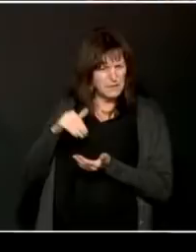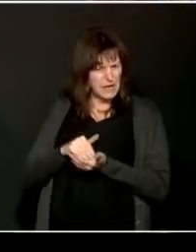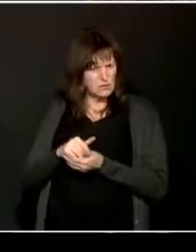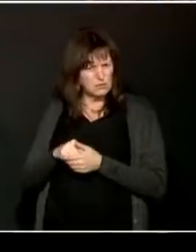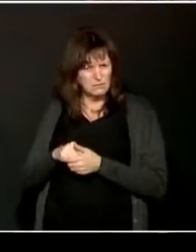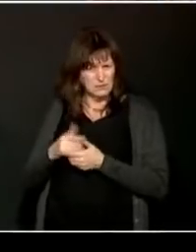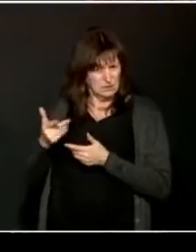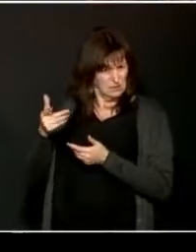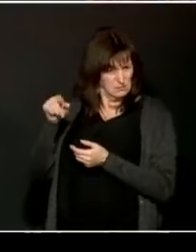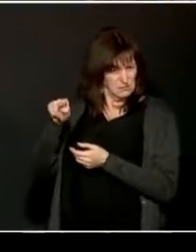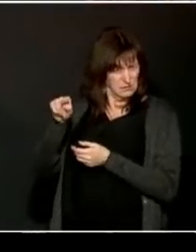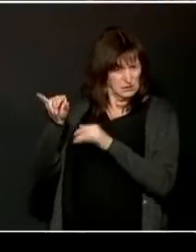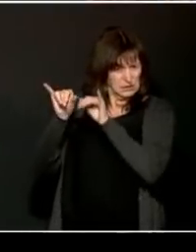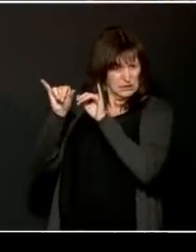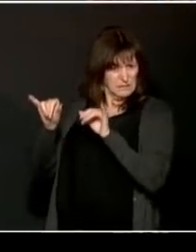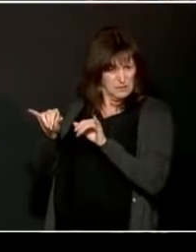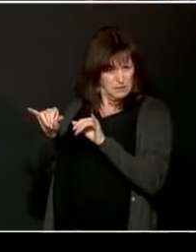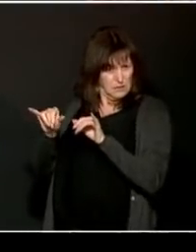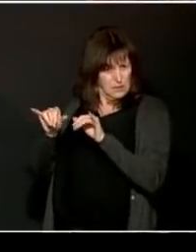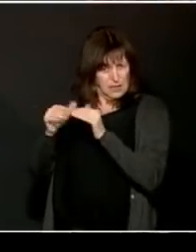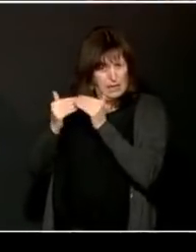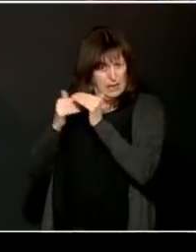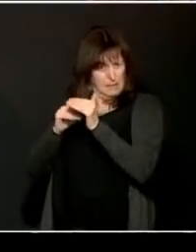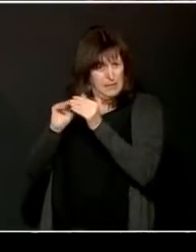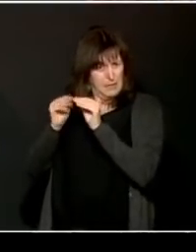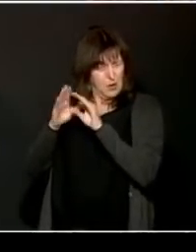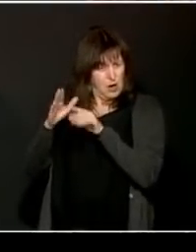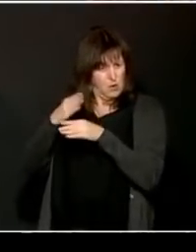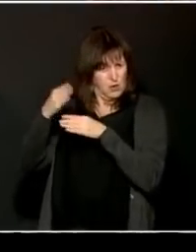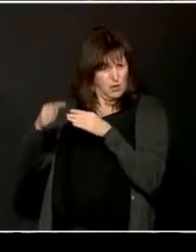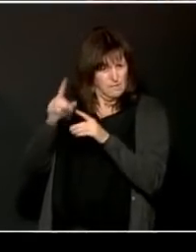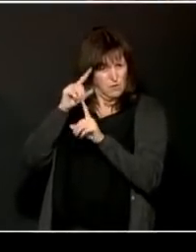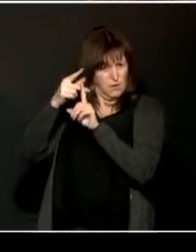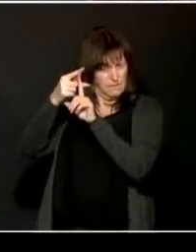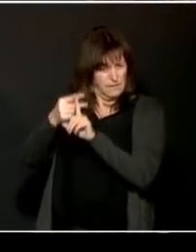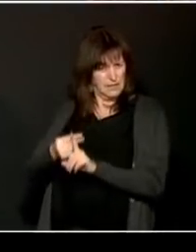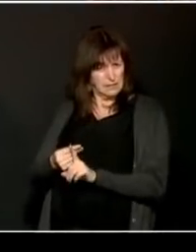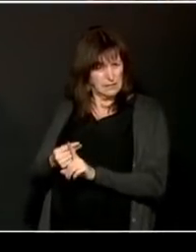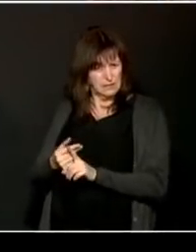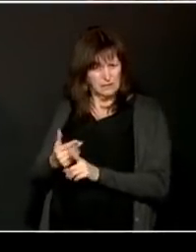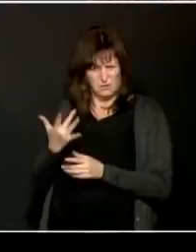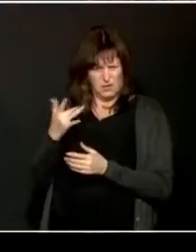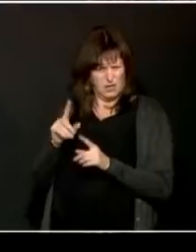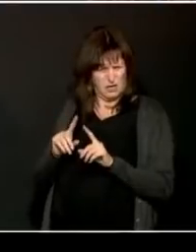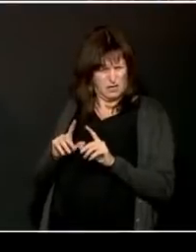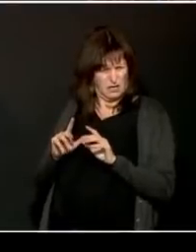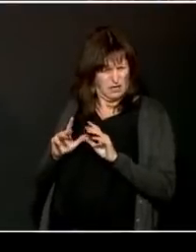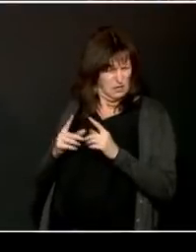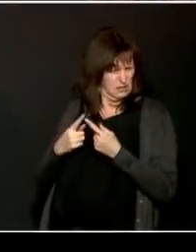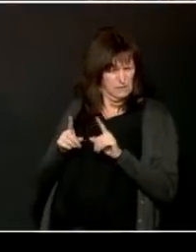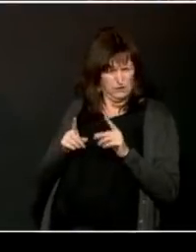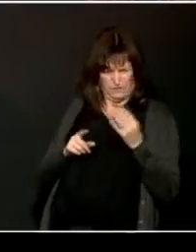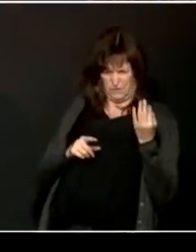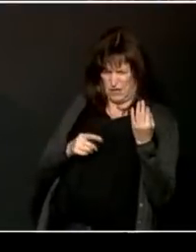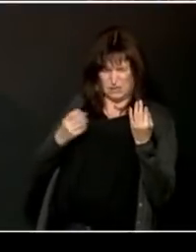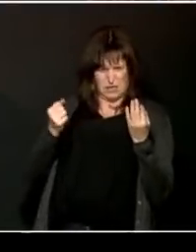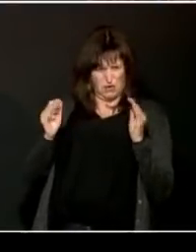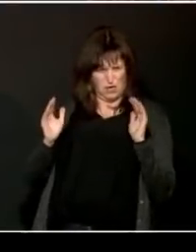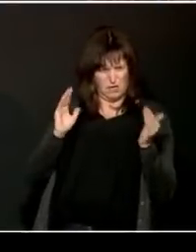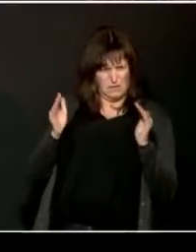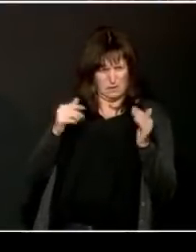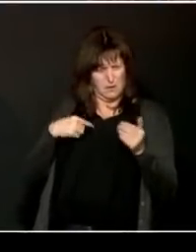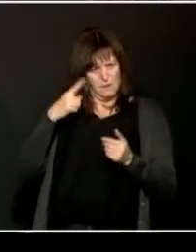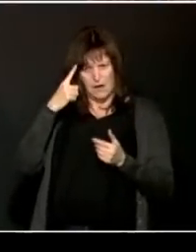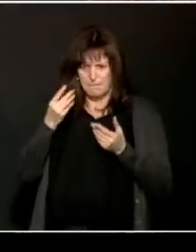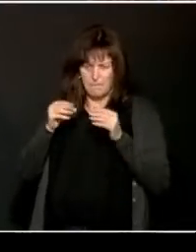weekend on purpose? Because I'm wondering why it's so divergent, because in many cases you would think that more people would be free and have the spare time